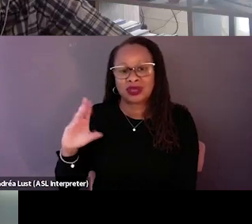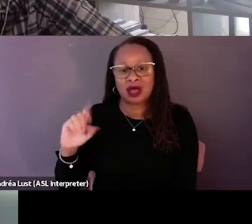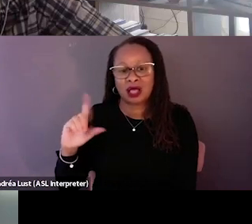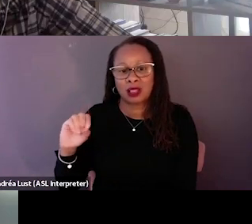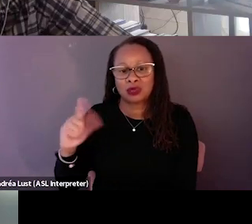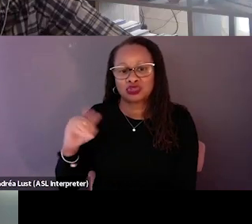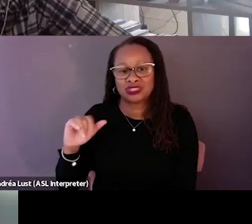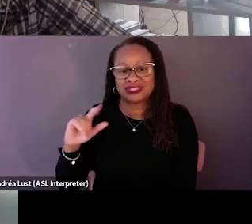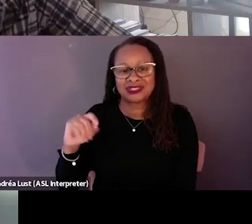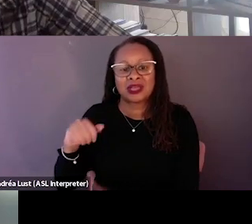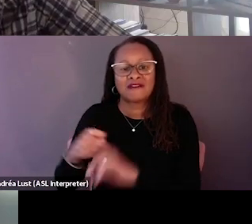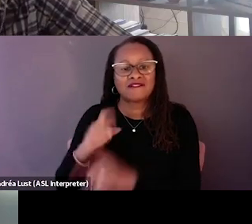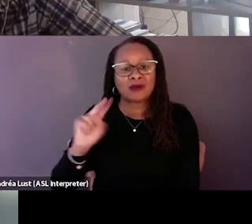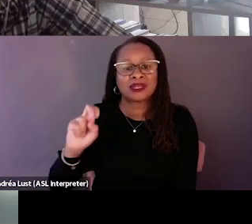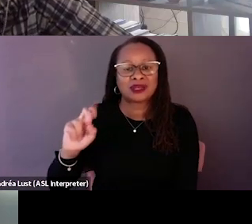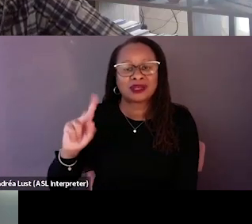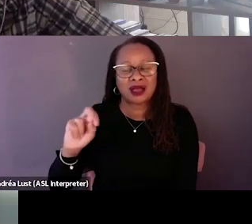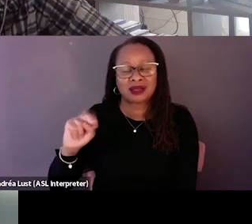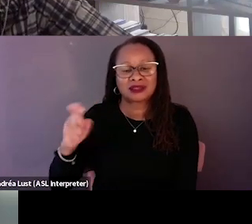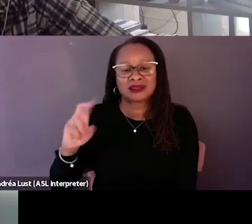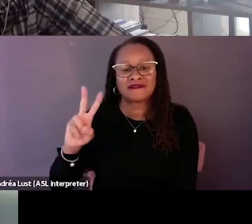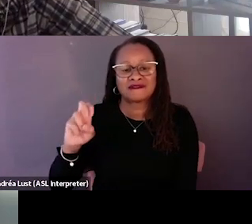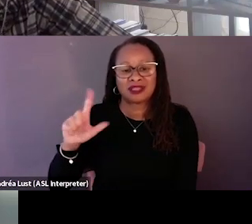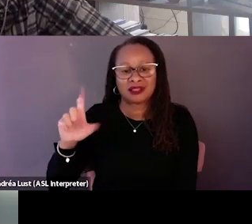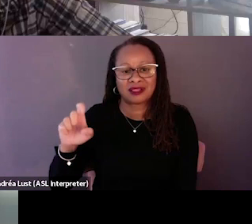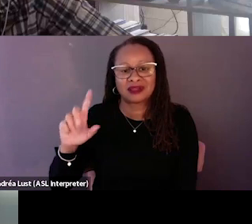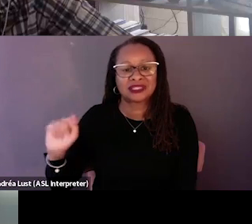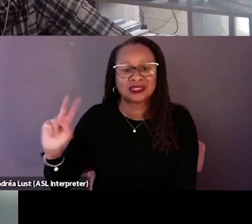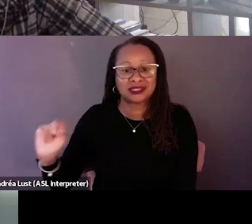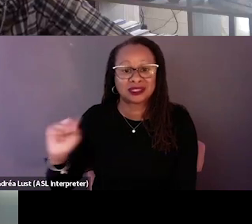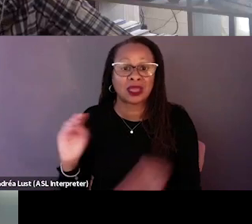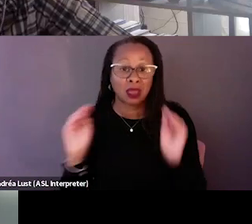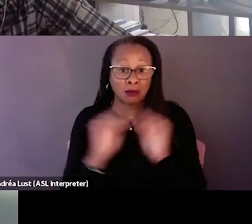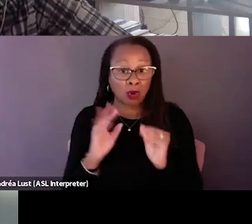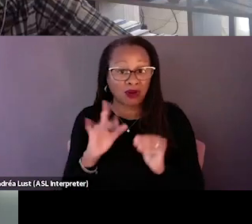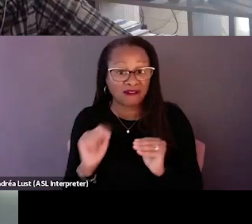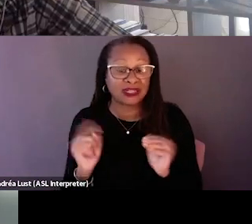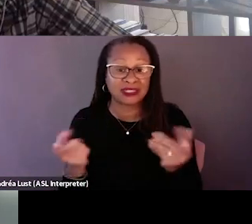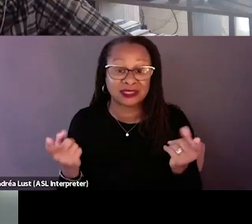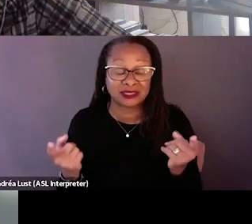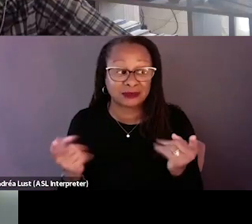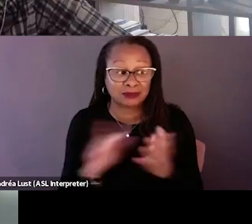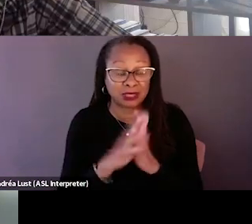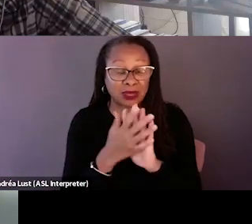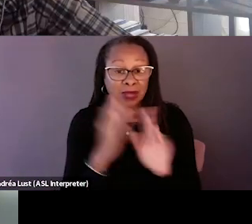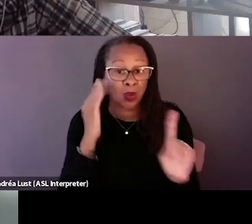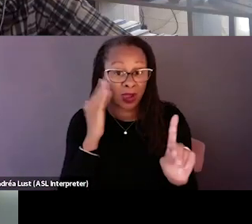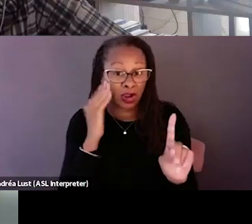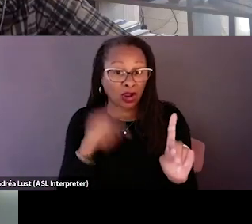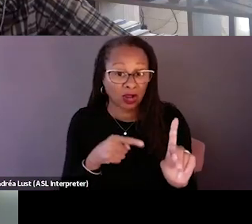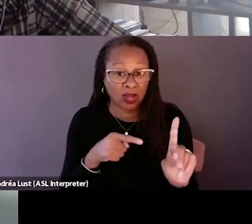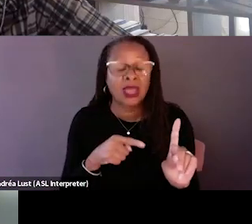Knoxville, Tennessee. I think more of this is coming to light, not only here,